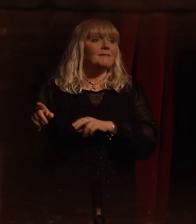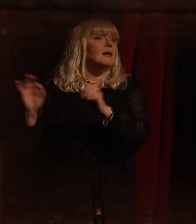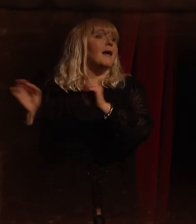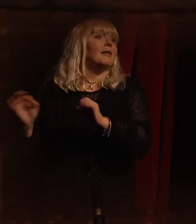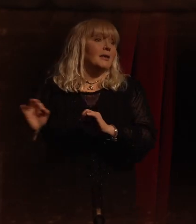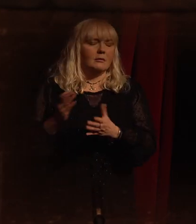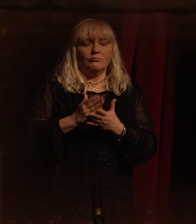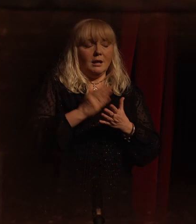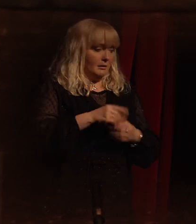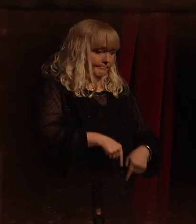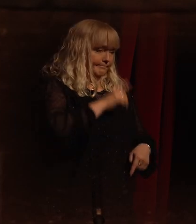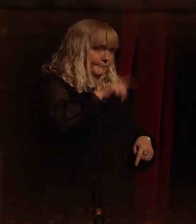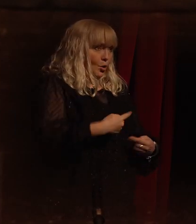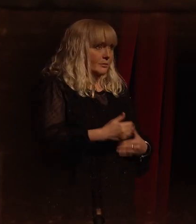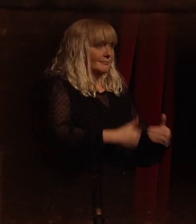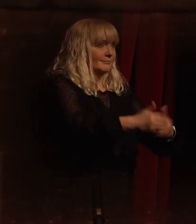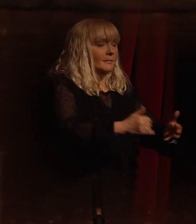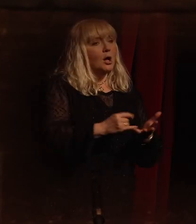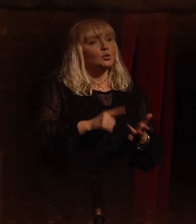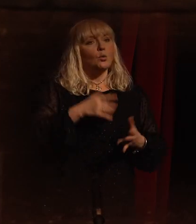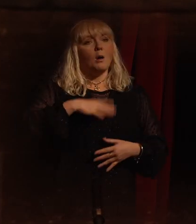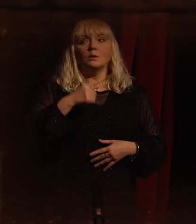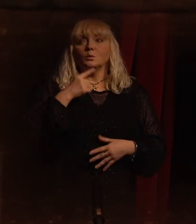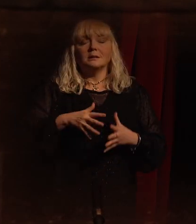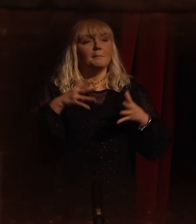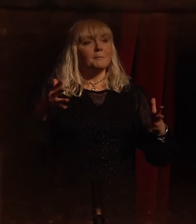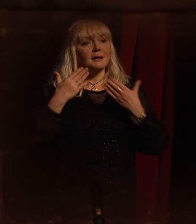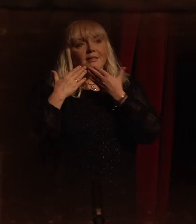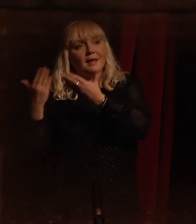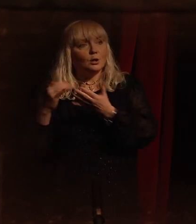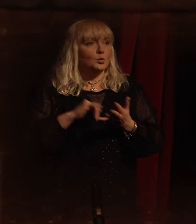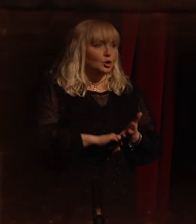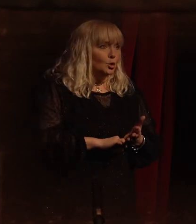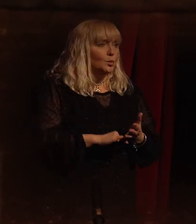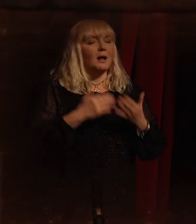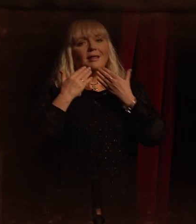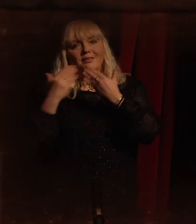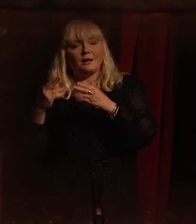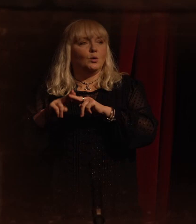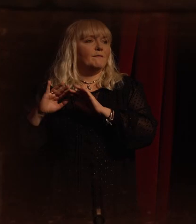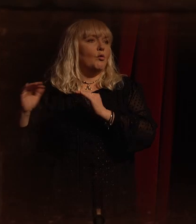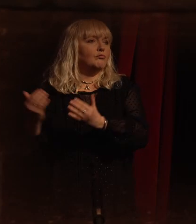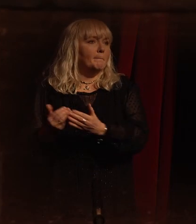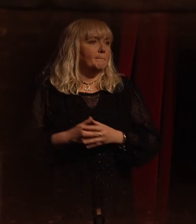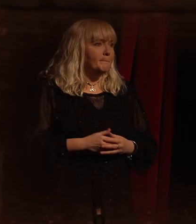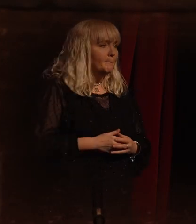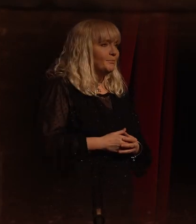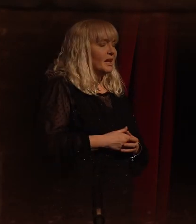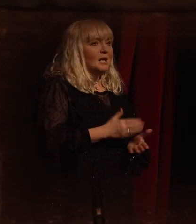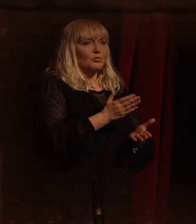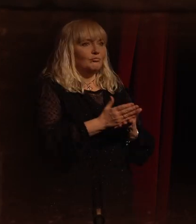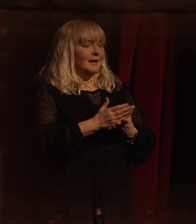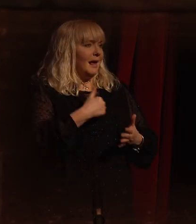thank you, Sue. Thank you to the forum for all you've done. But once again, I'm really excited because this hasn't happened for the last